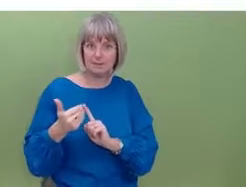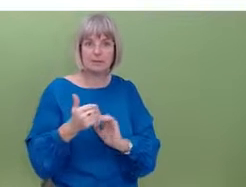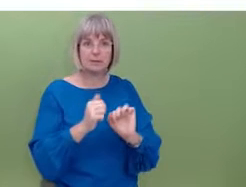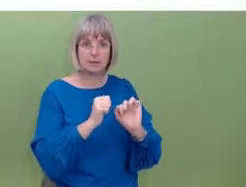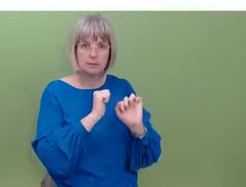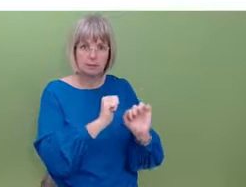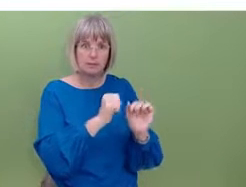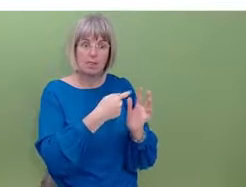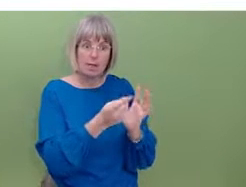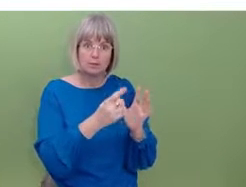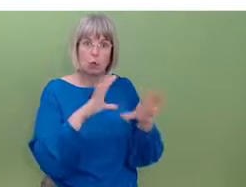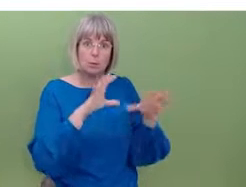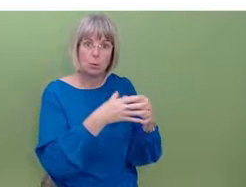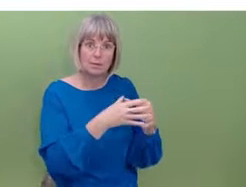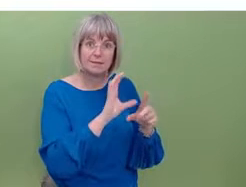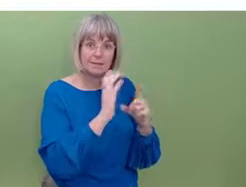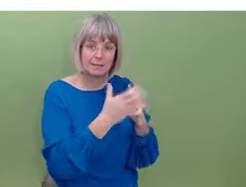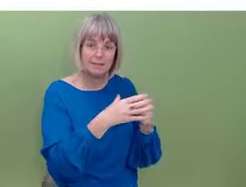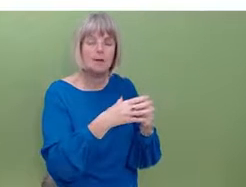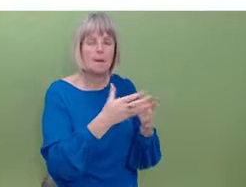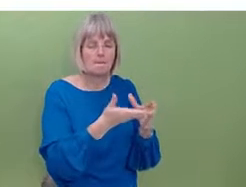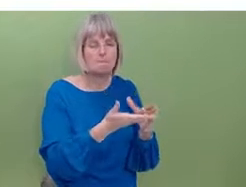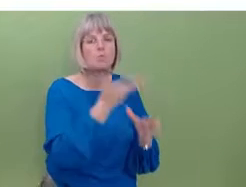are more likely to be affected.